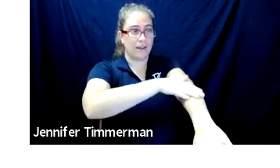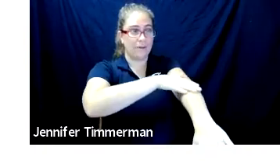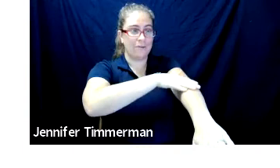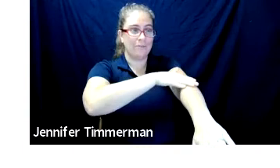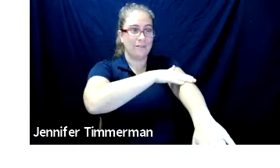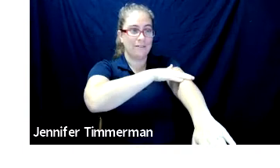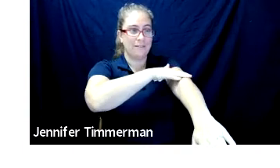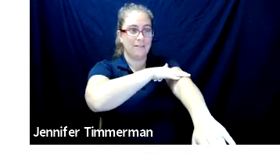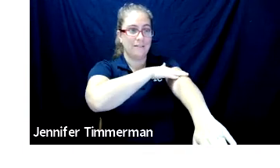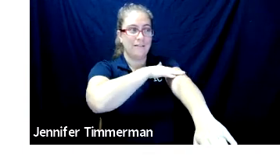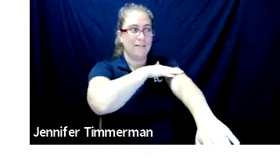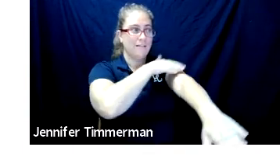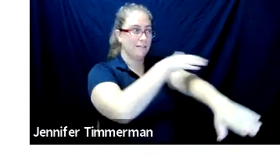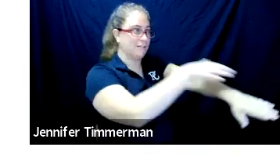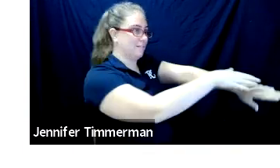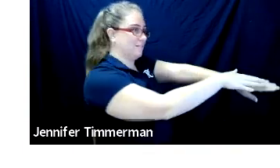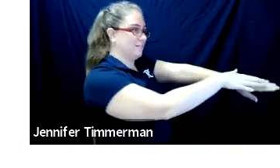Slow down.